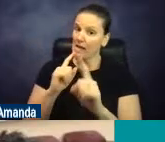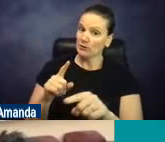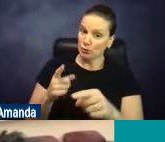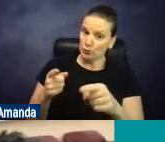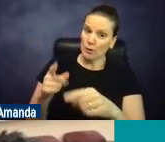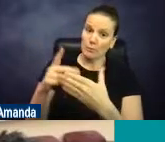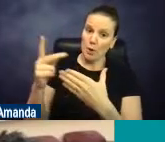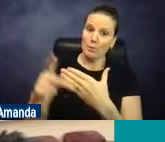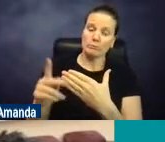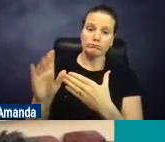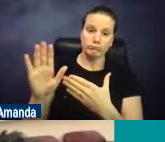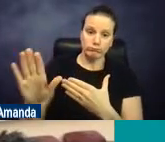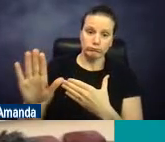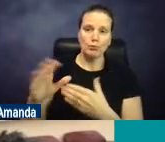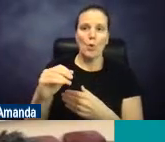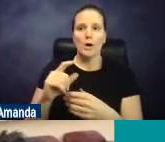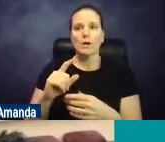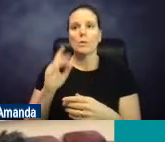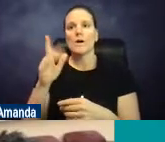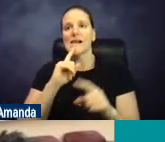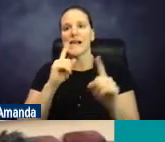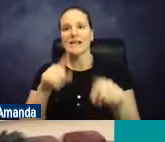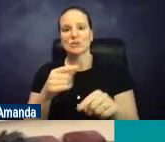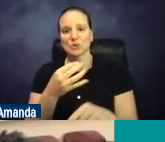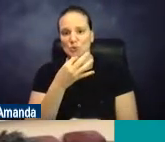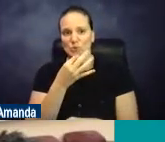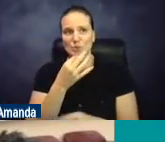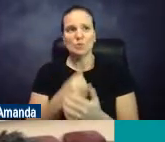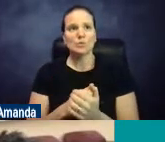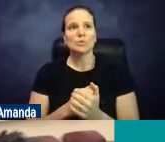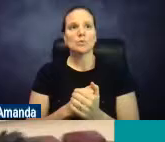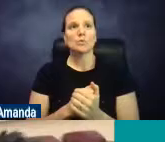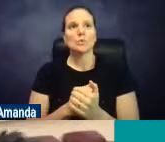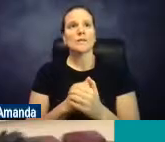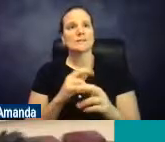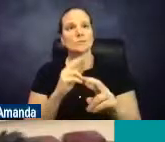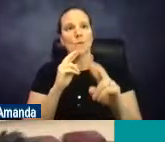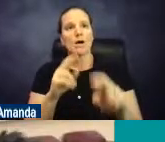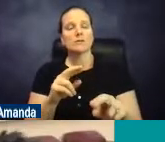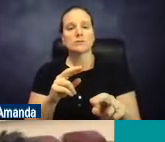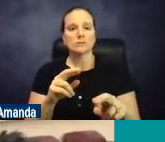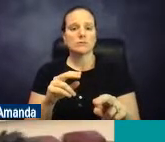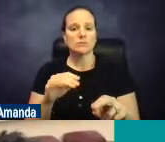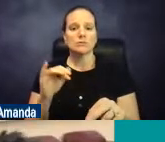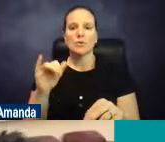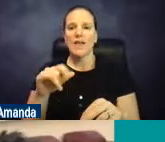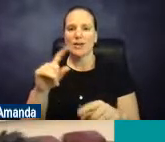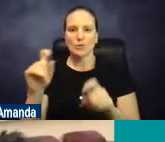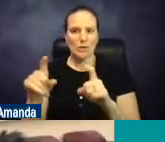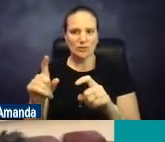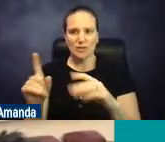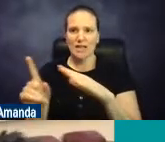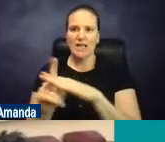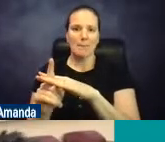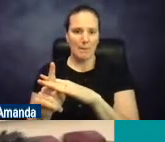or will answer here shortly in response to those questions that came